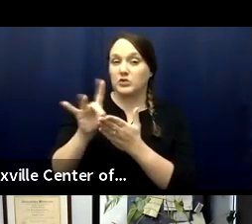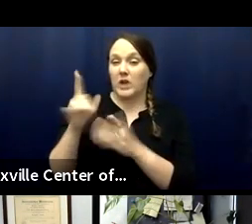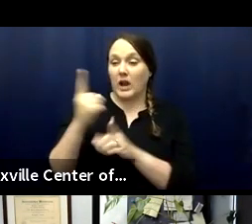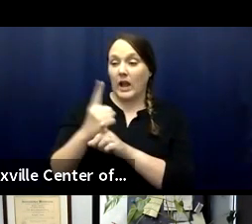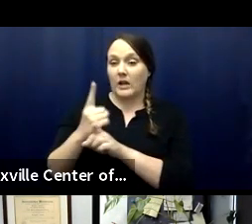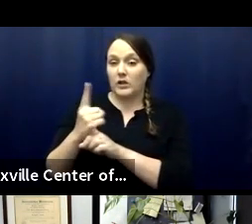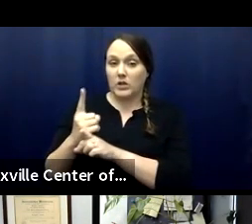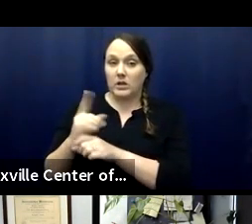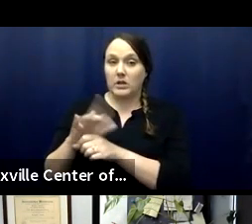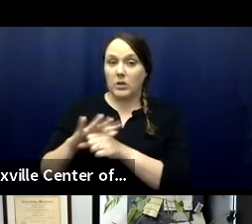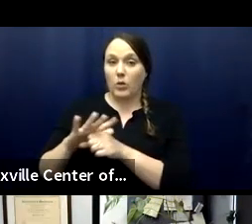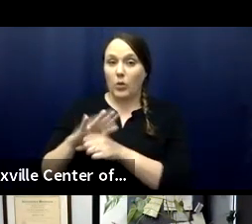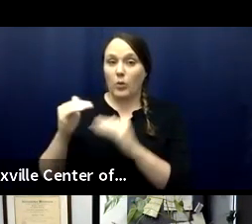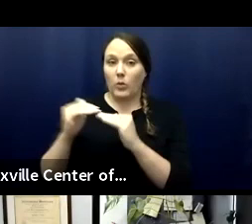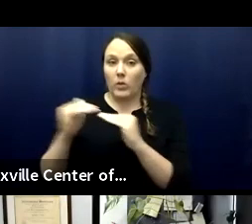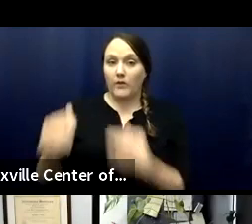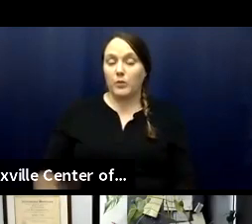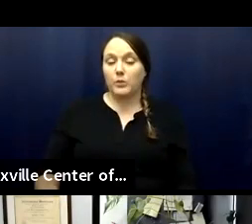level.